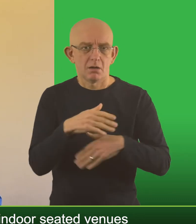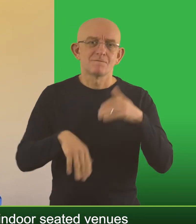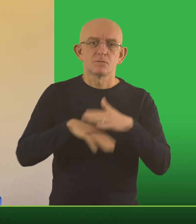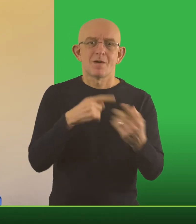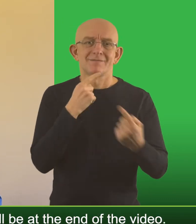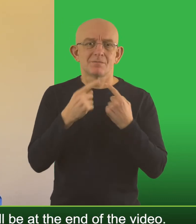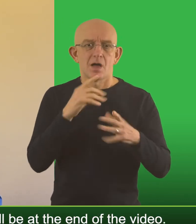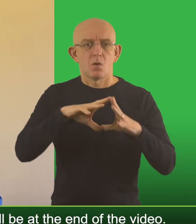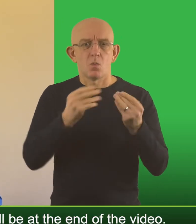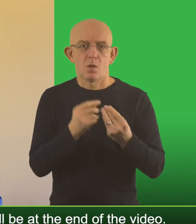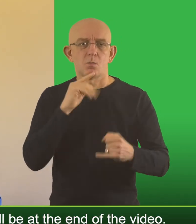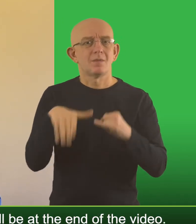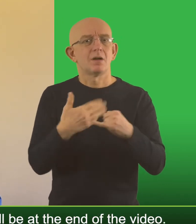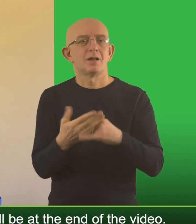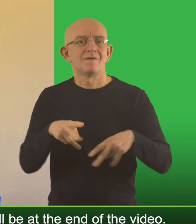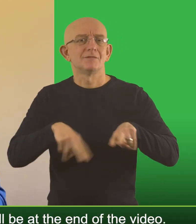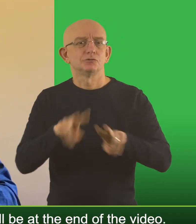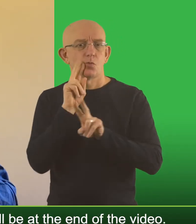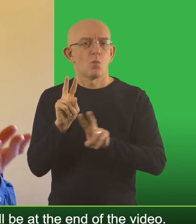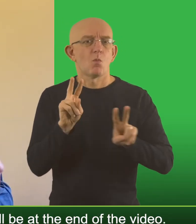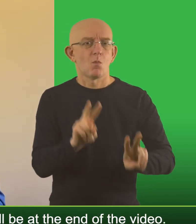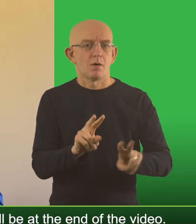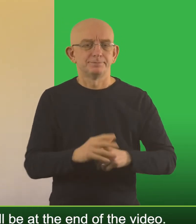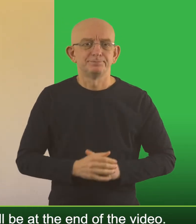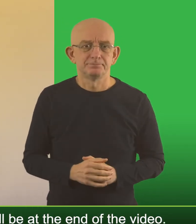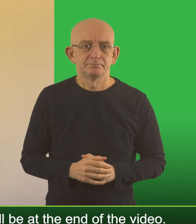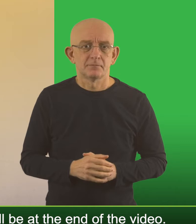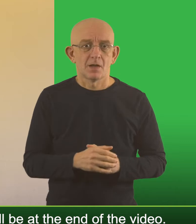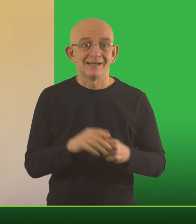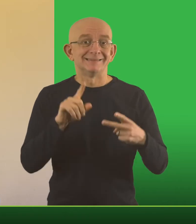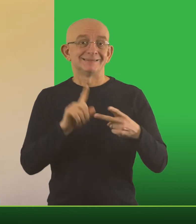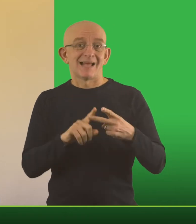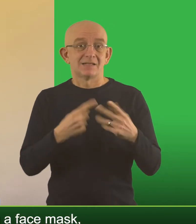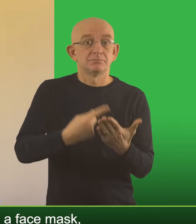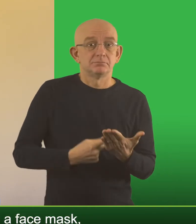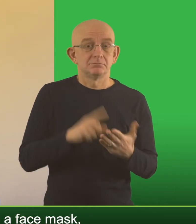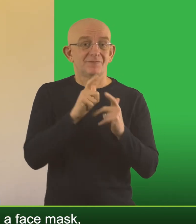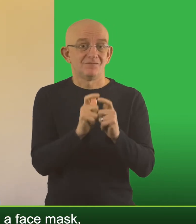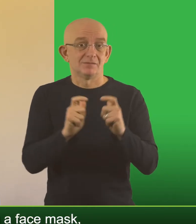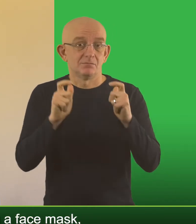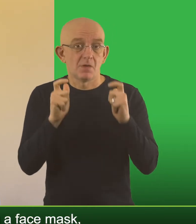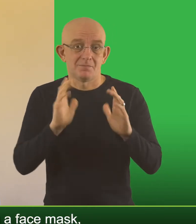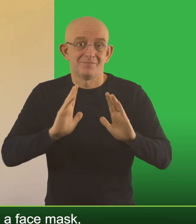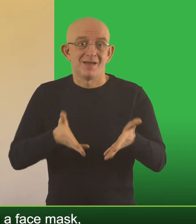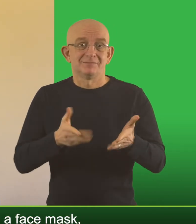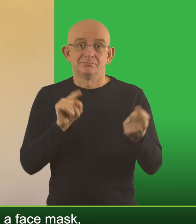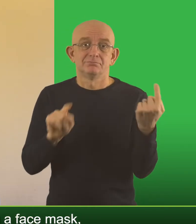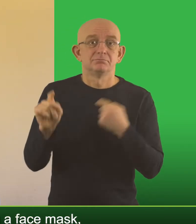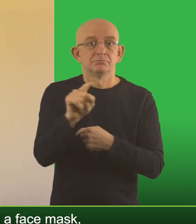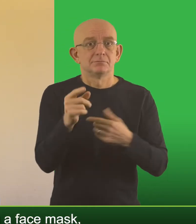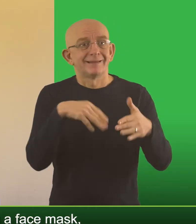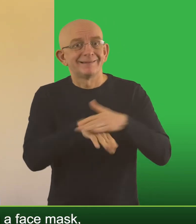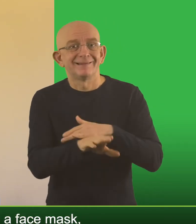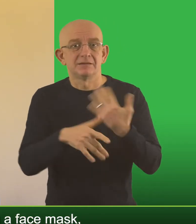unseated venues. And full information about the changes will be at the end of the video. Second measure is